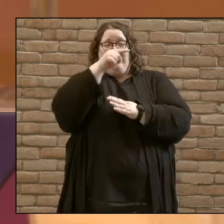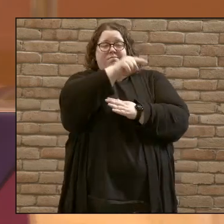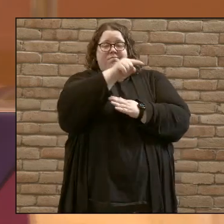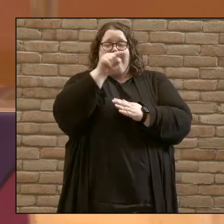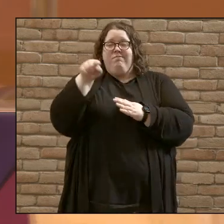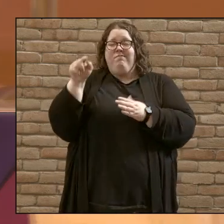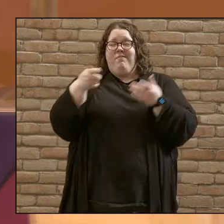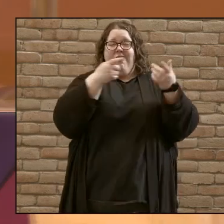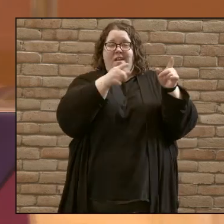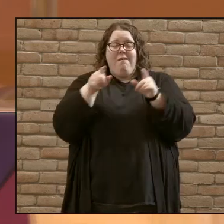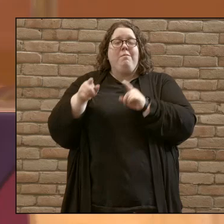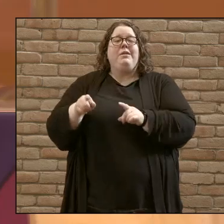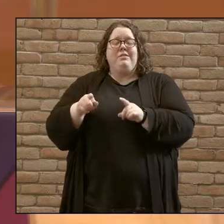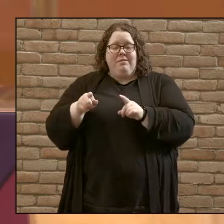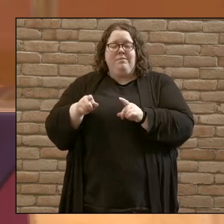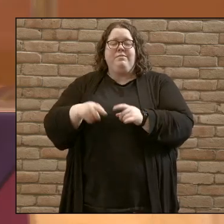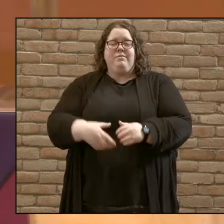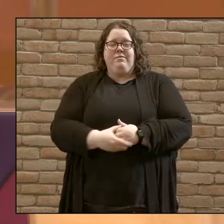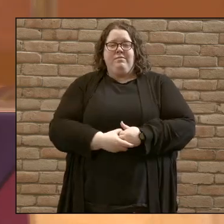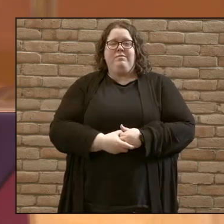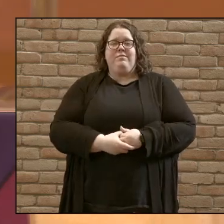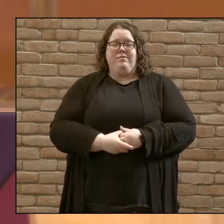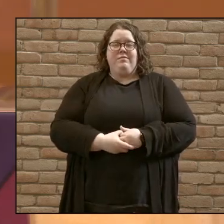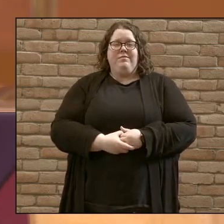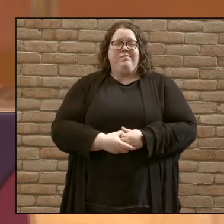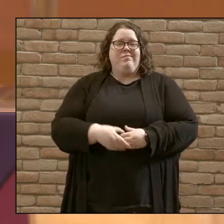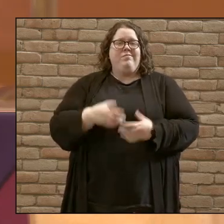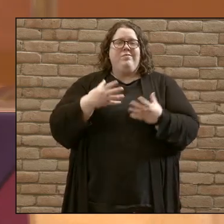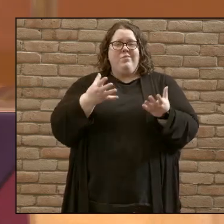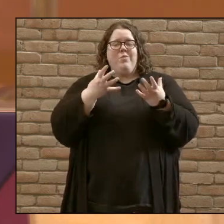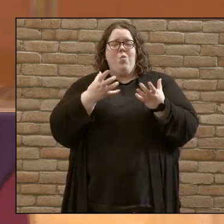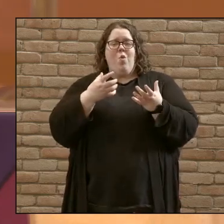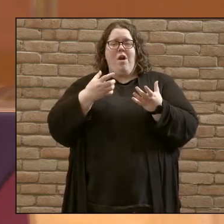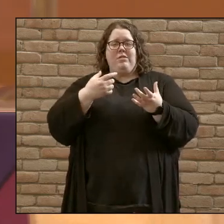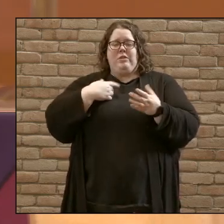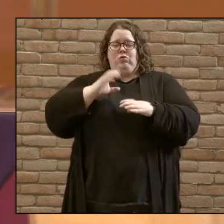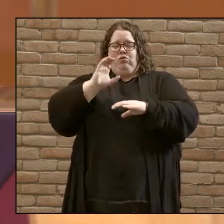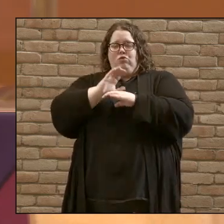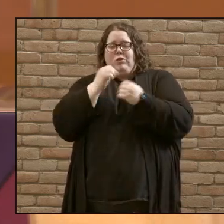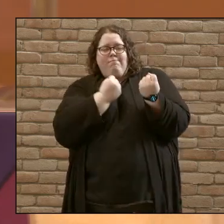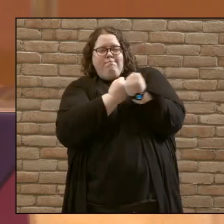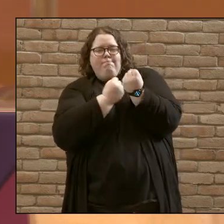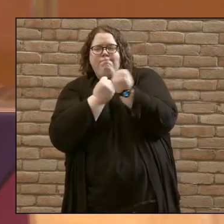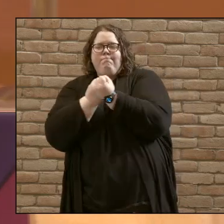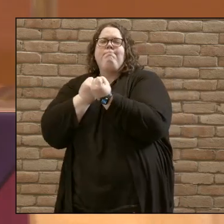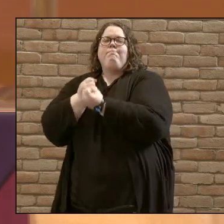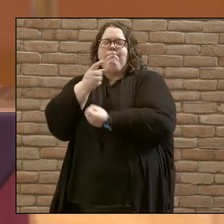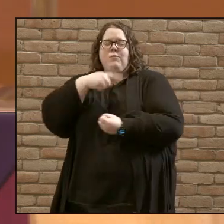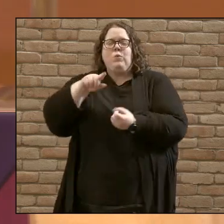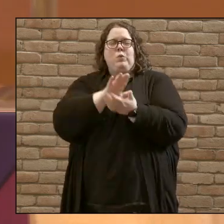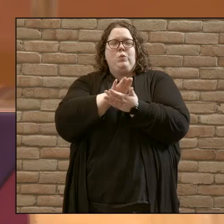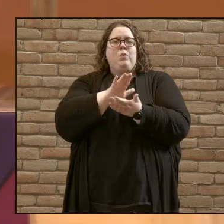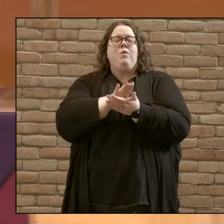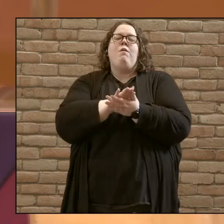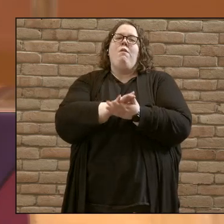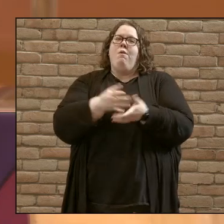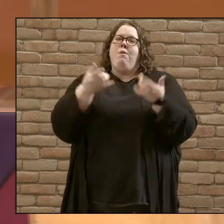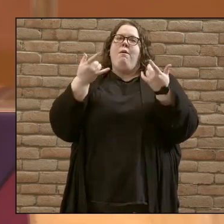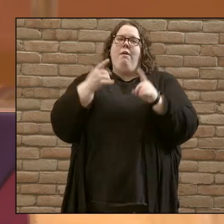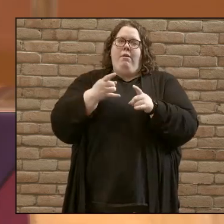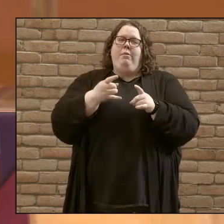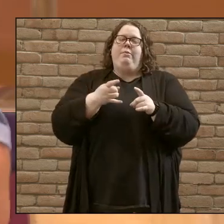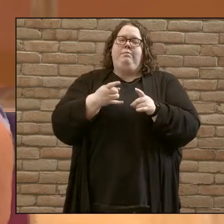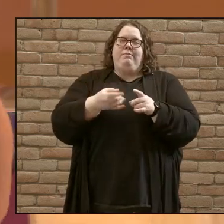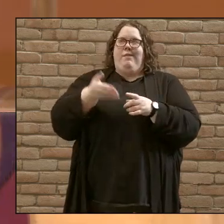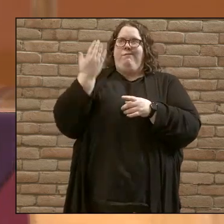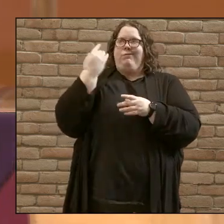our schools, being a church that's there for our schools. And so when this tragedy struck a couple weekends